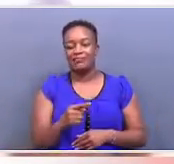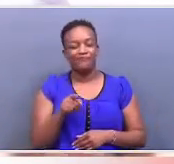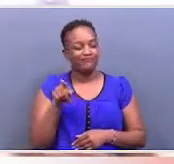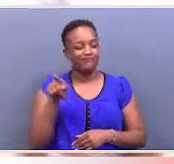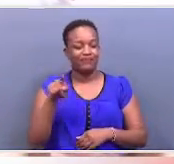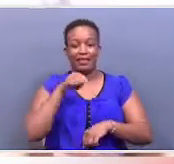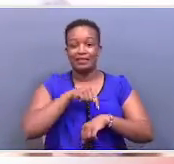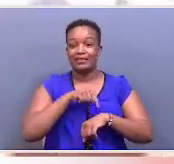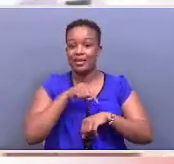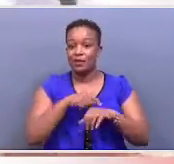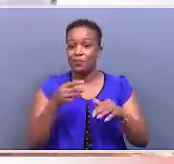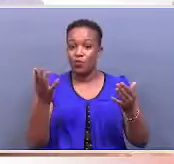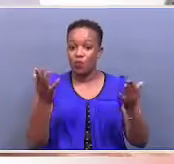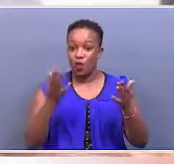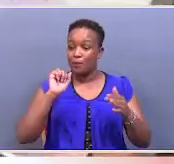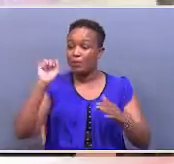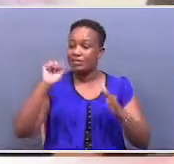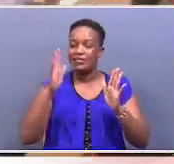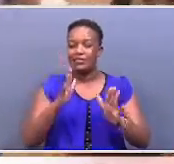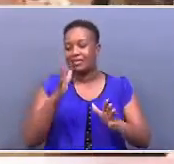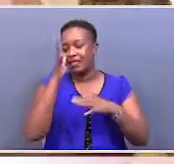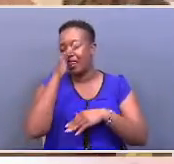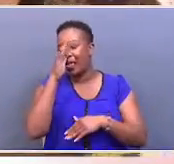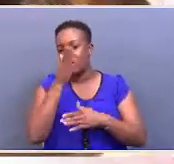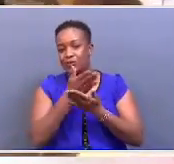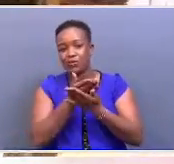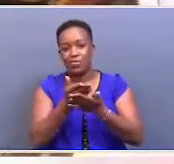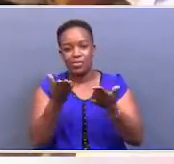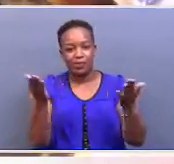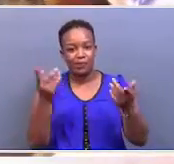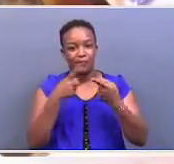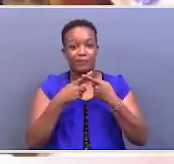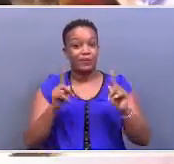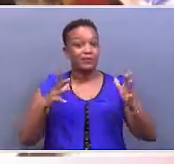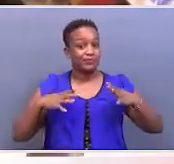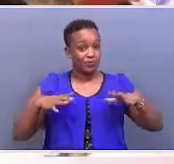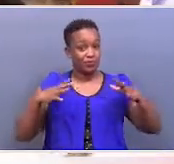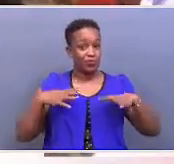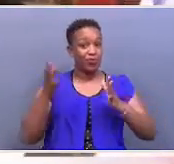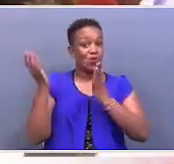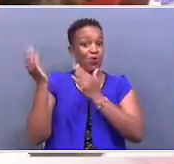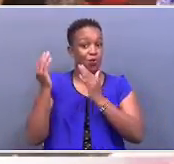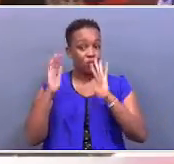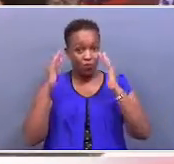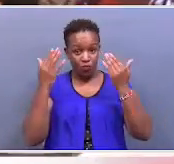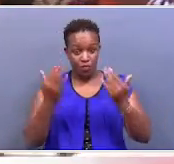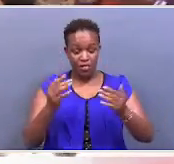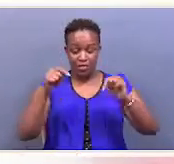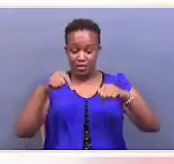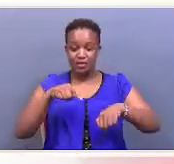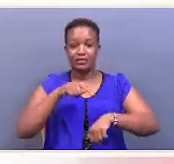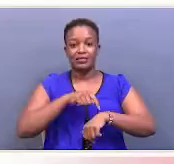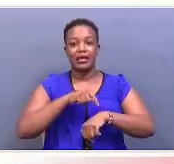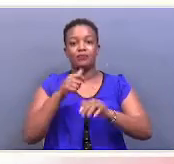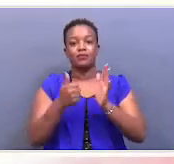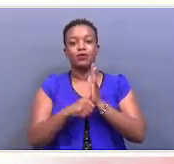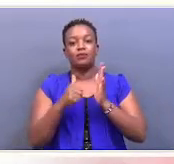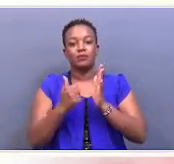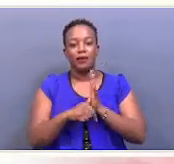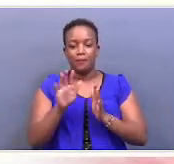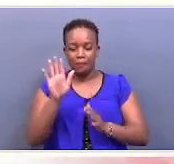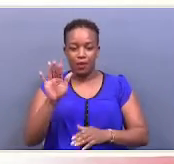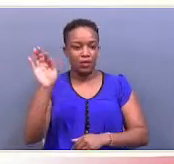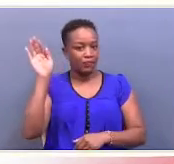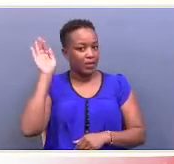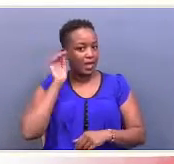that political leaders make empty promises, while the residents hoping that this time around their pleas will be heard. Now the government need to come